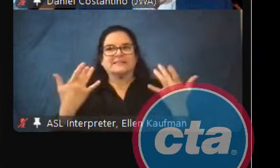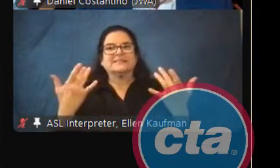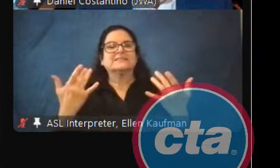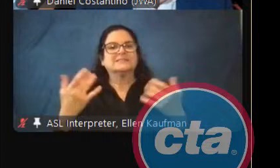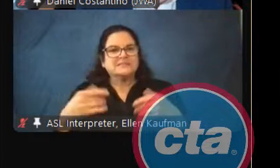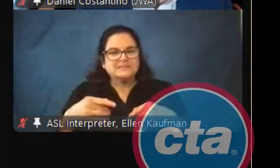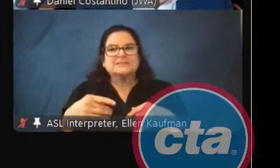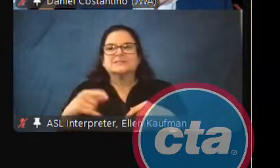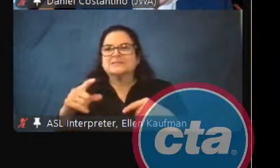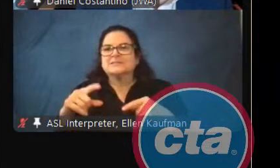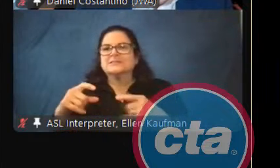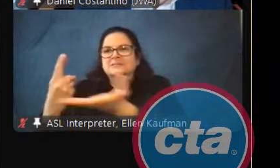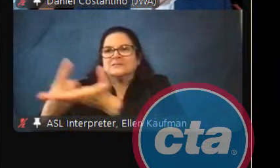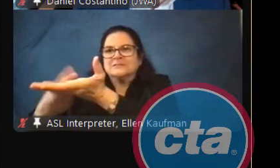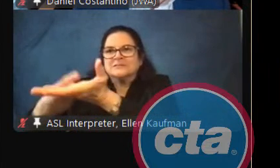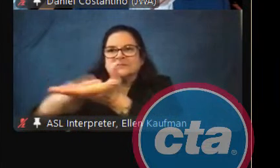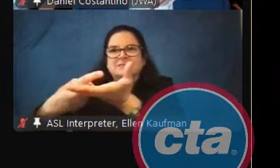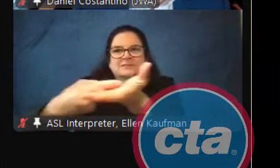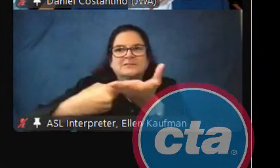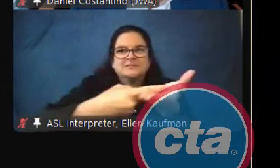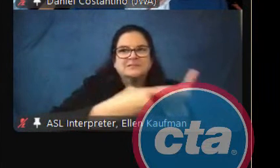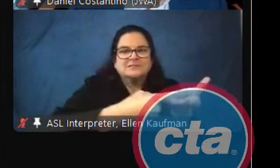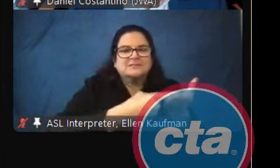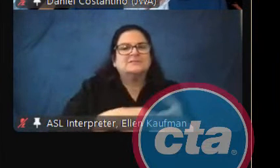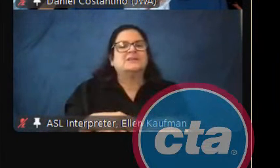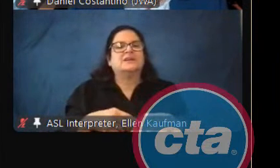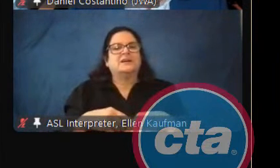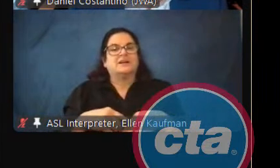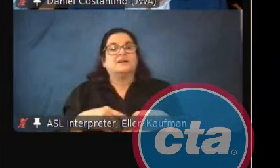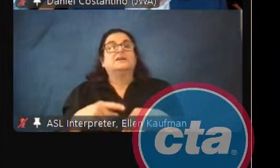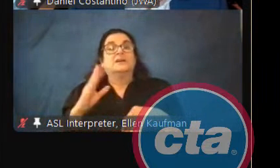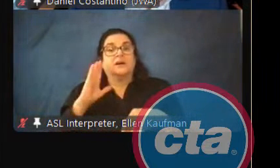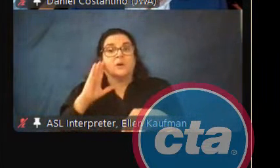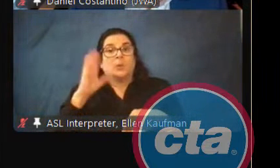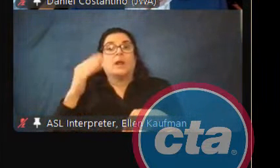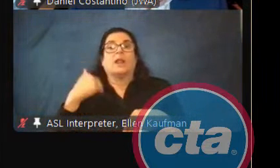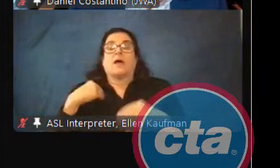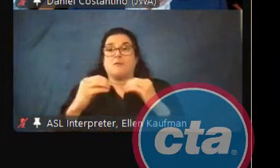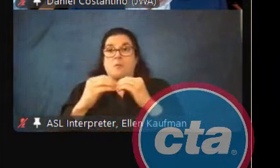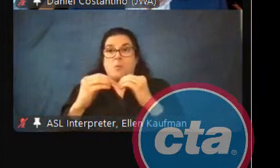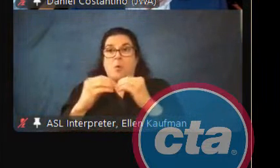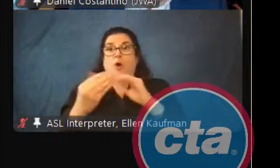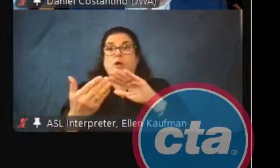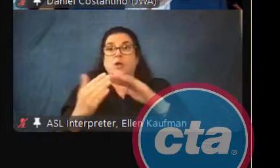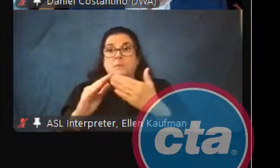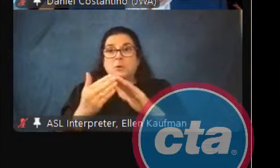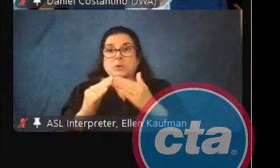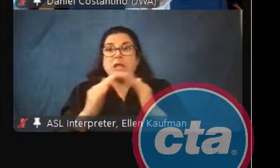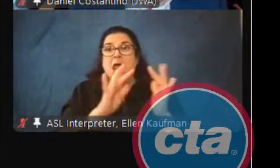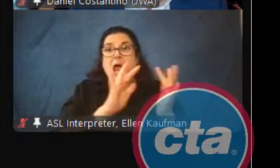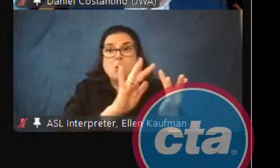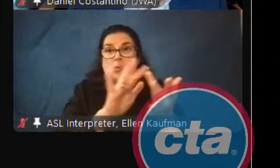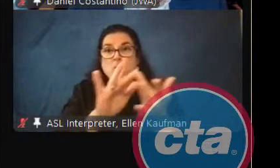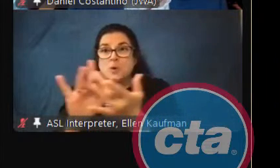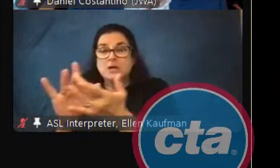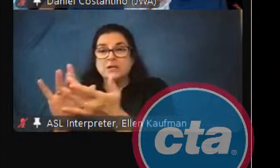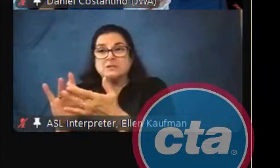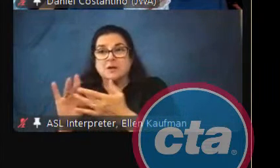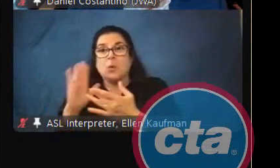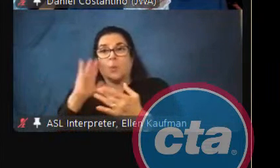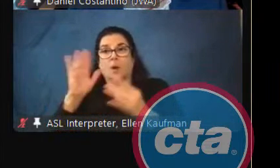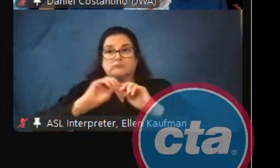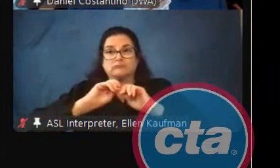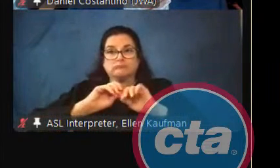are finalizing to have a further expanded community outreach activities. The scope will be released through our general